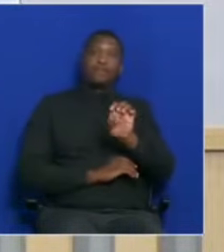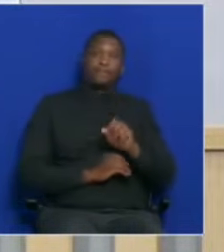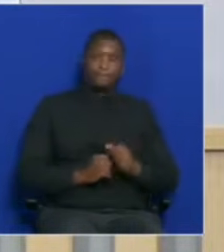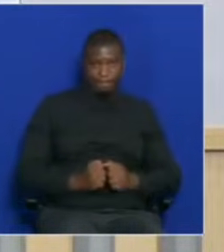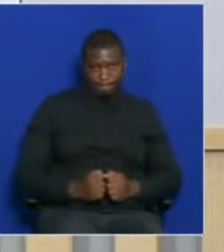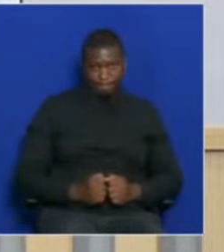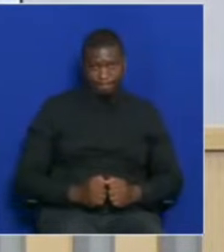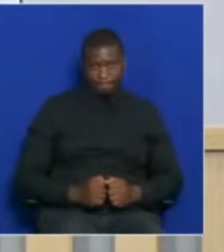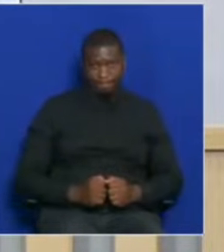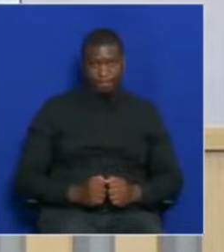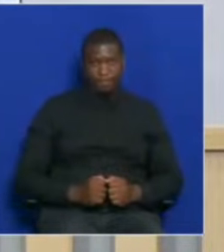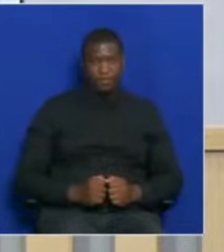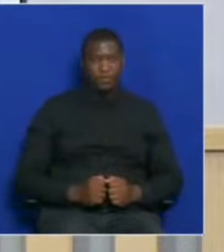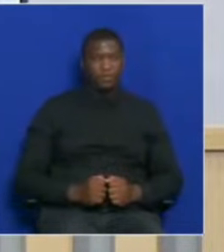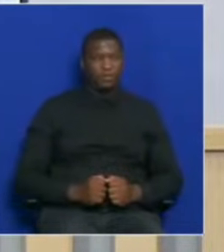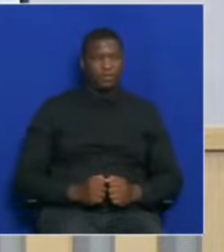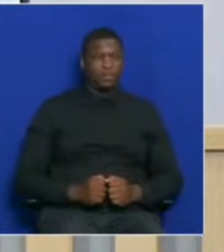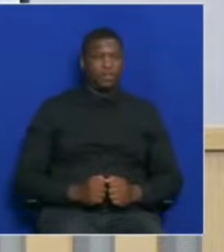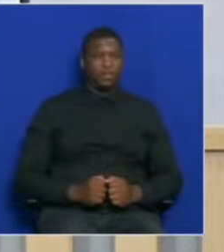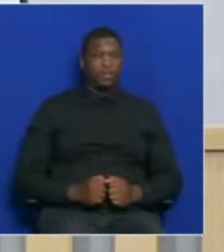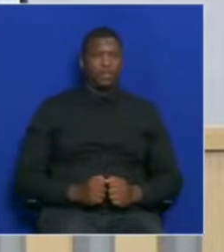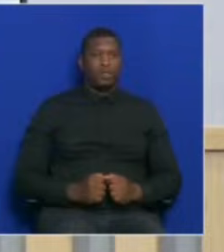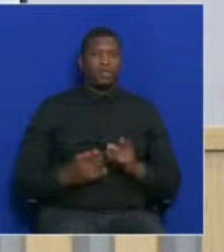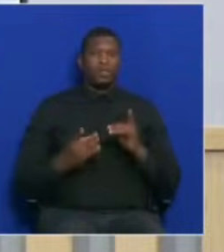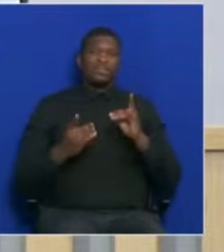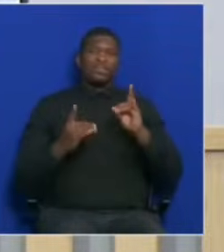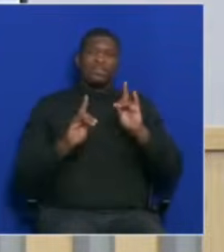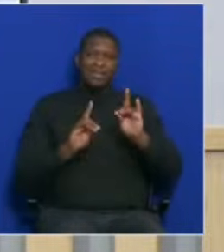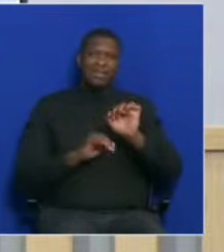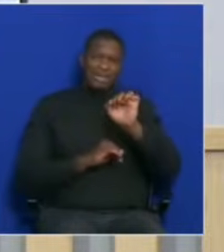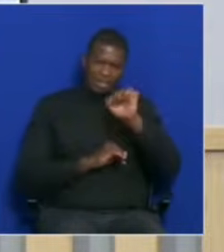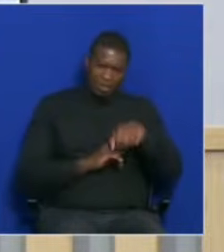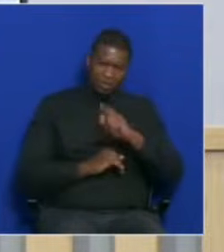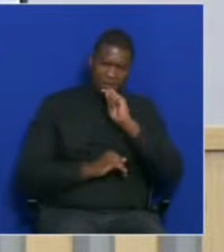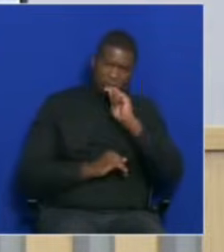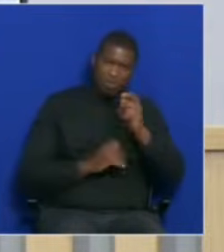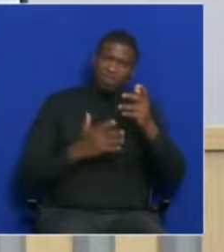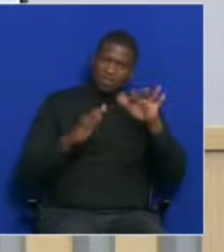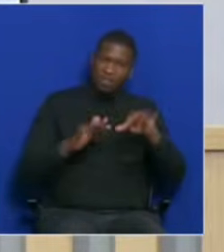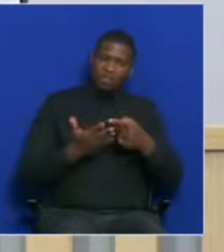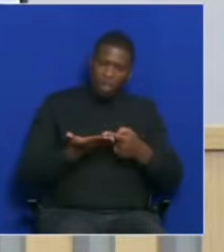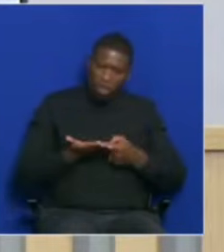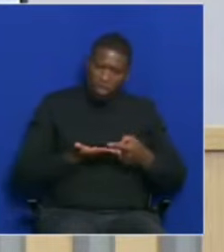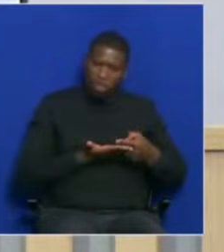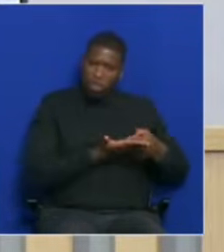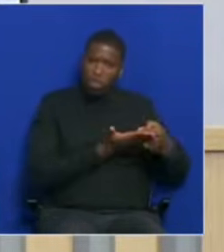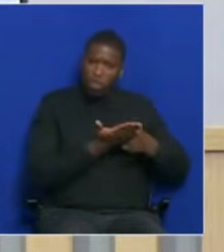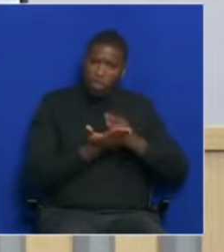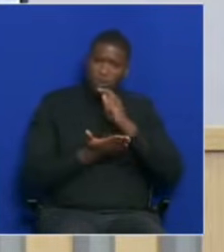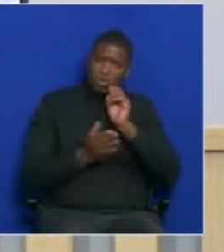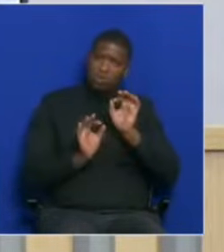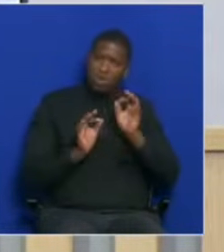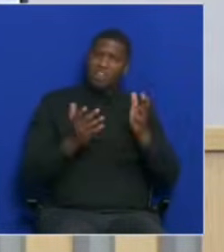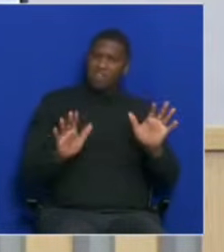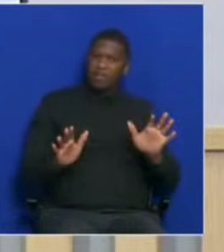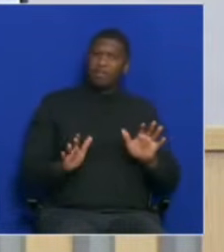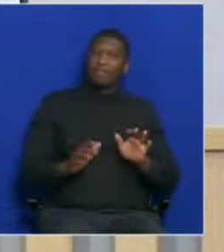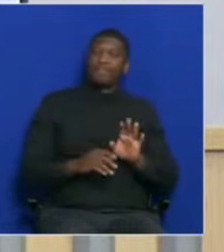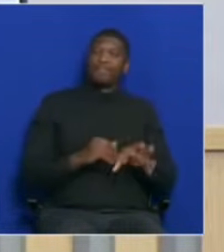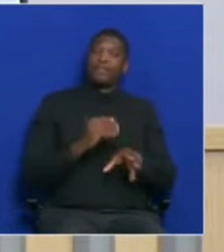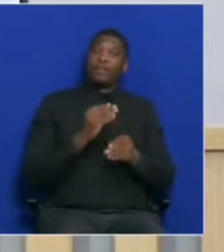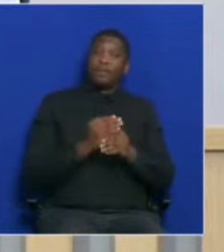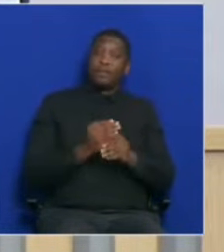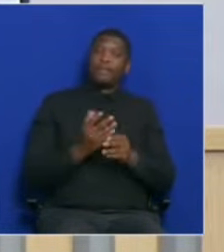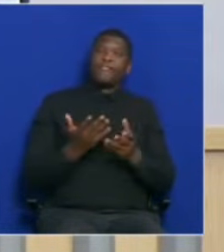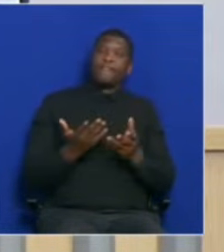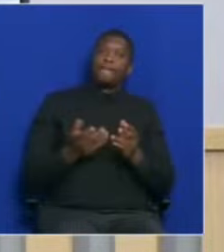Chair, I consider that there were these discussions. And as that WhatsApp